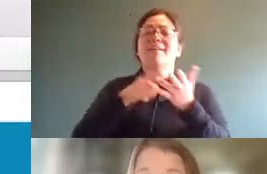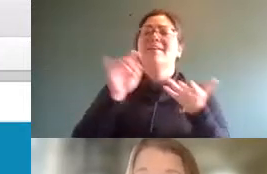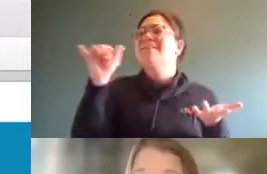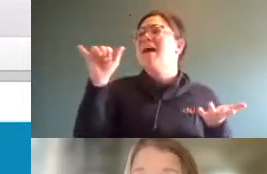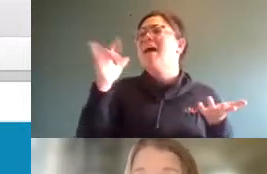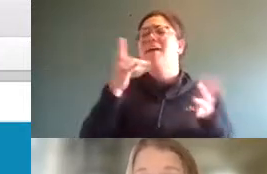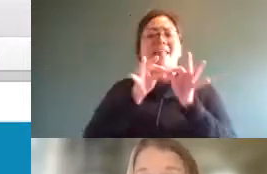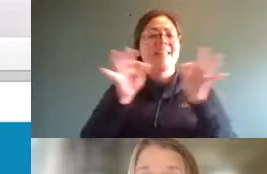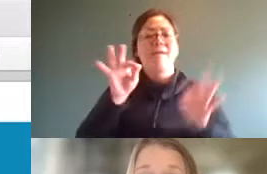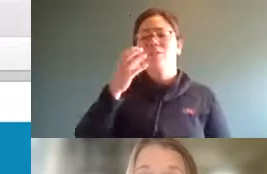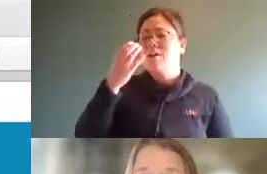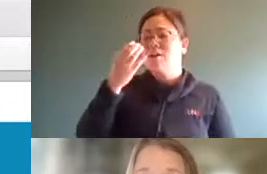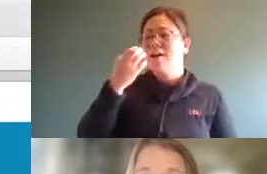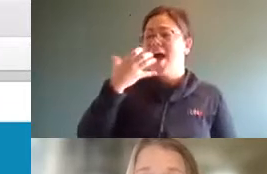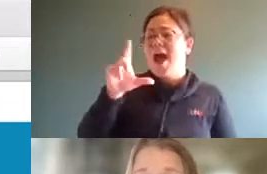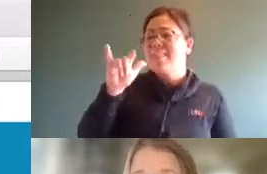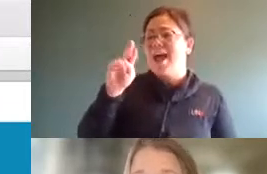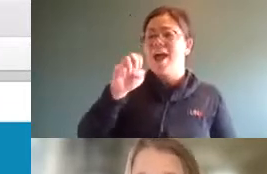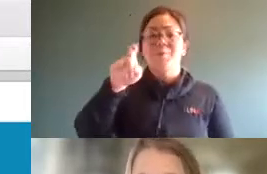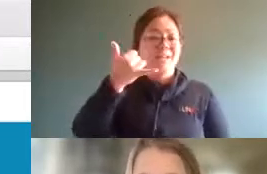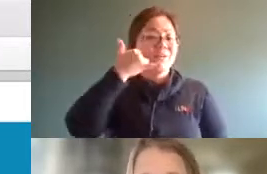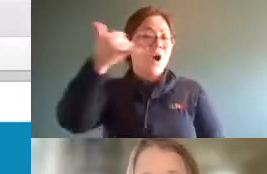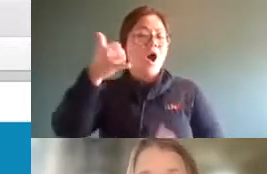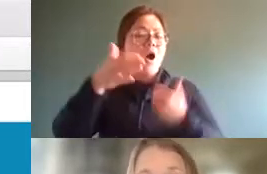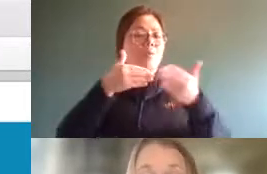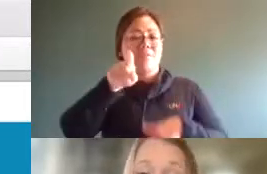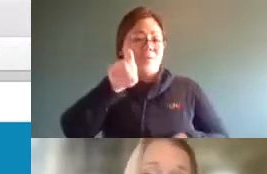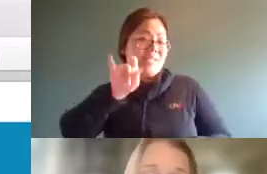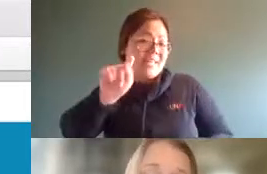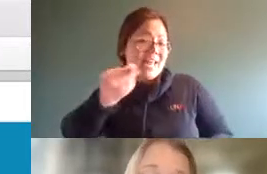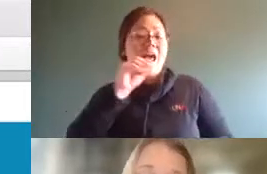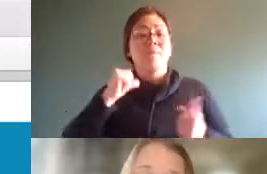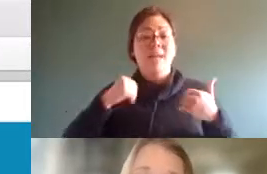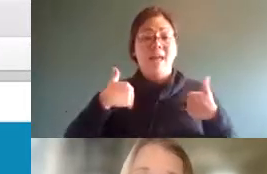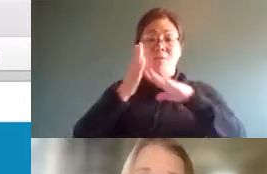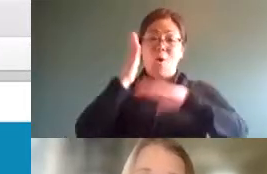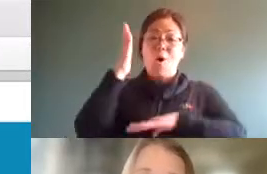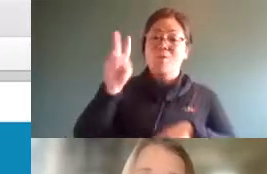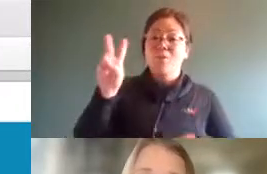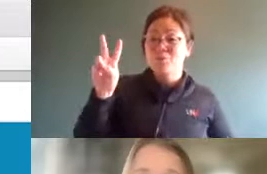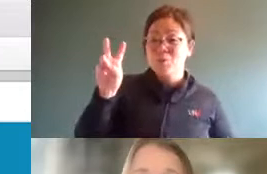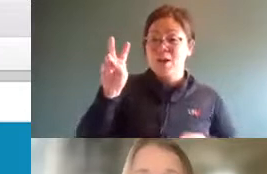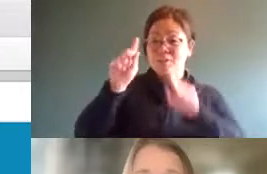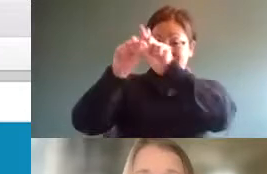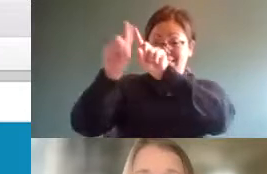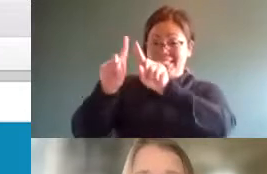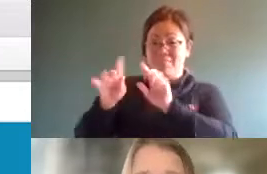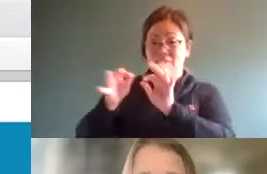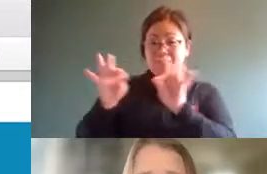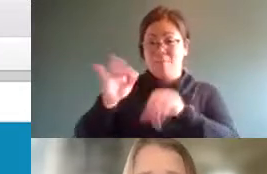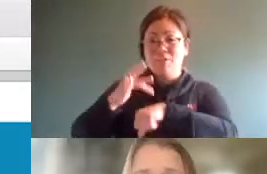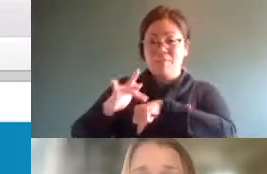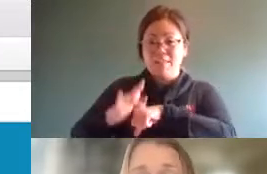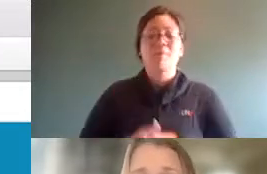language hotline that you can tap into whenever you need it. And we do have over 200 languages available there.